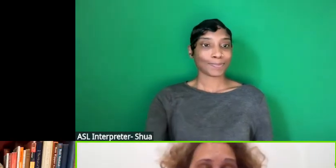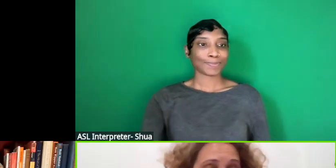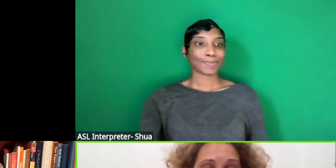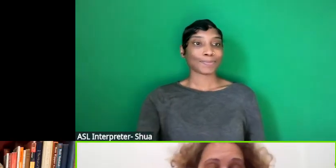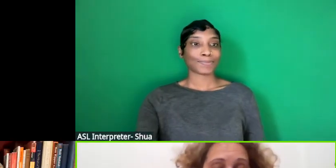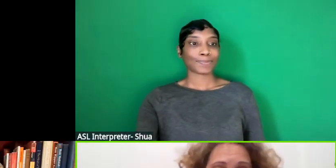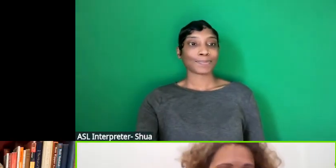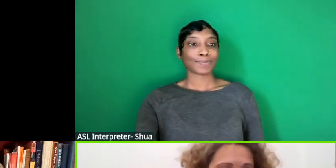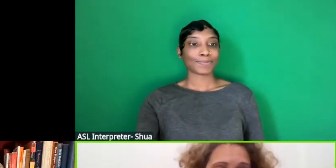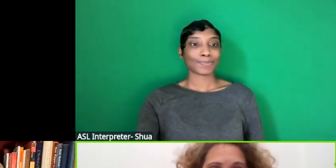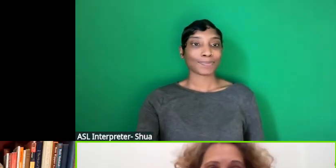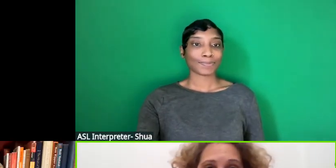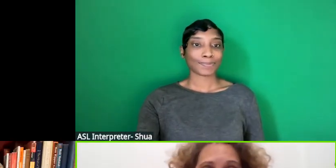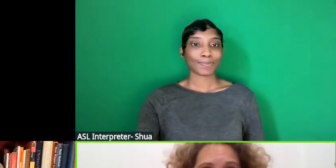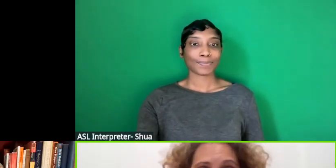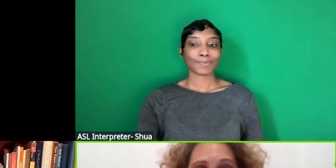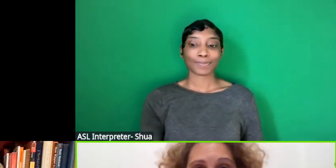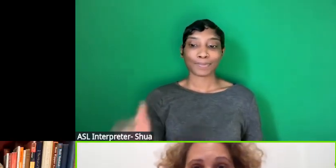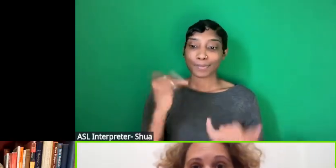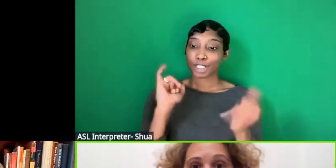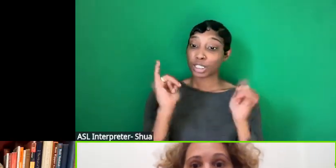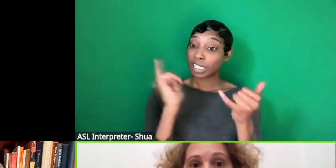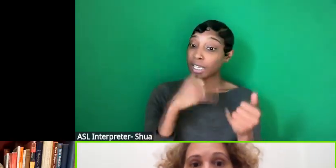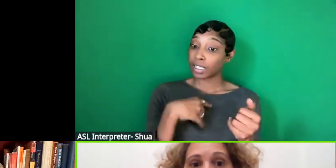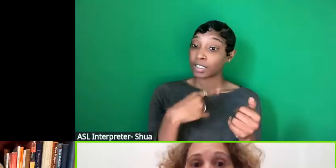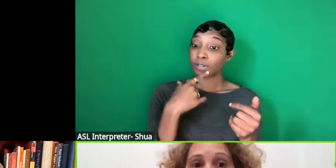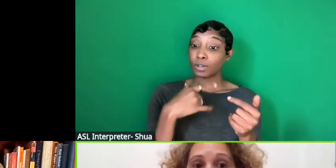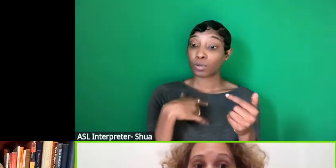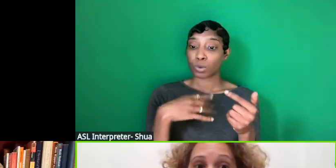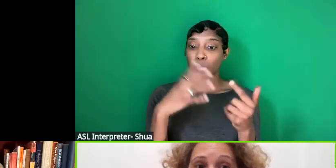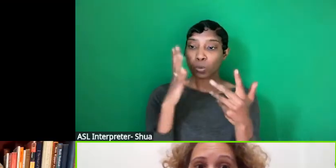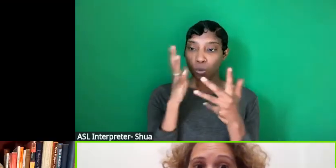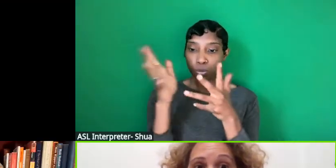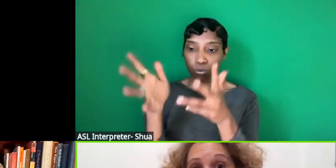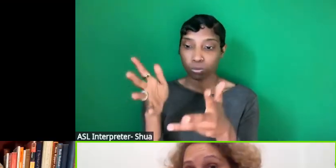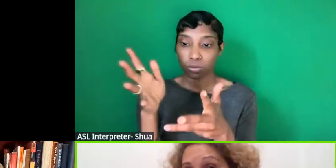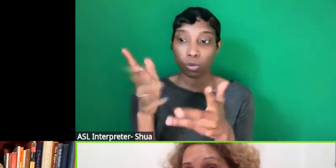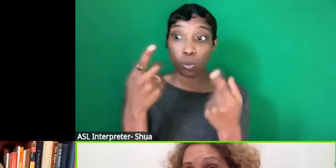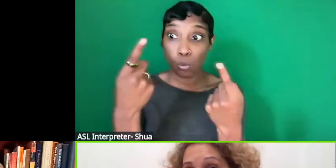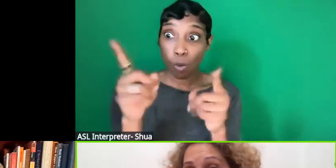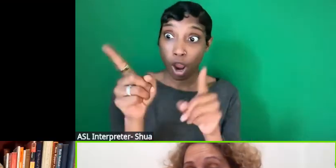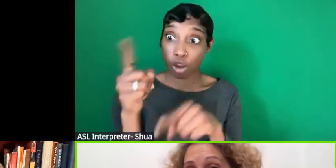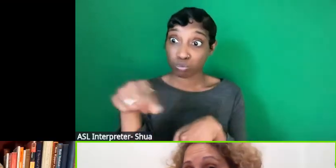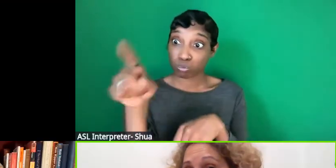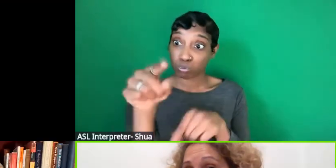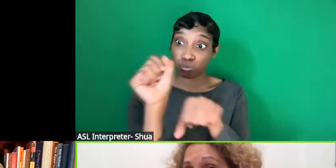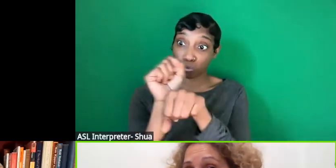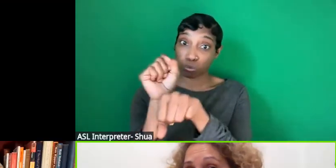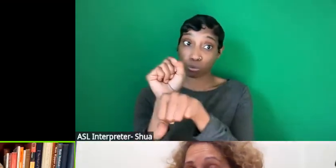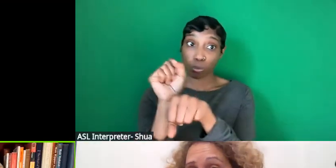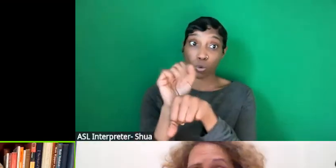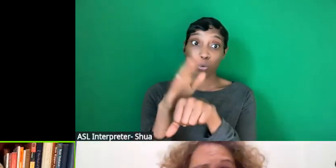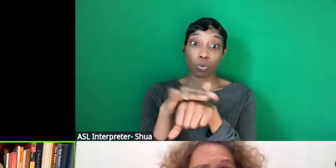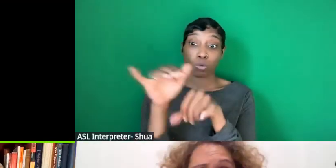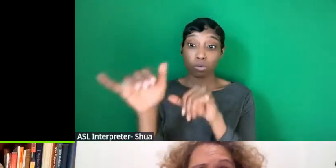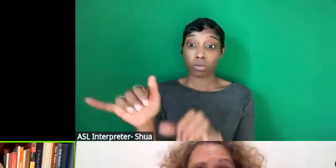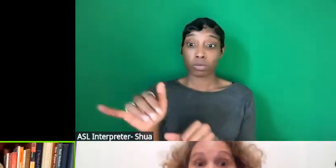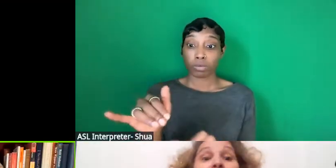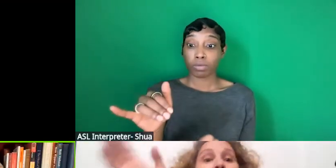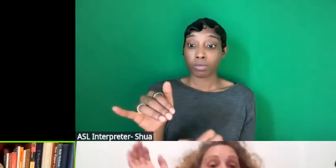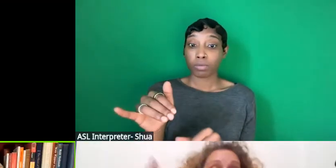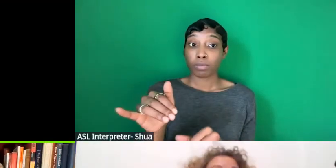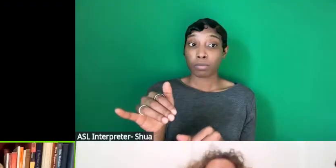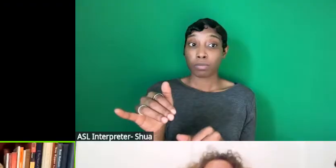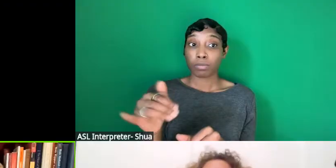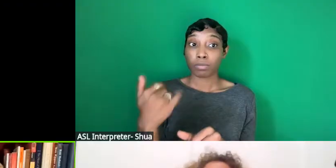hopefully, so you can, like I said, resubmerge this all you want. While folks are doing that, Carrie, do you have? I have some more.